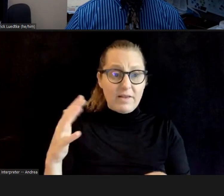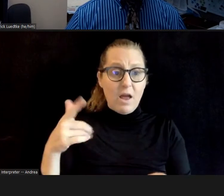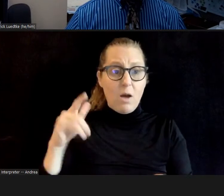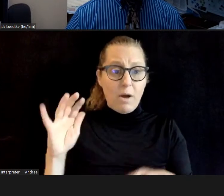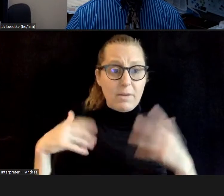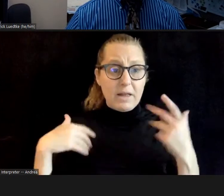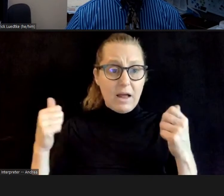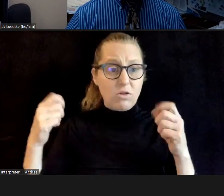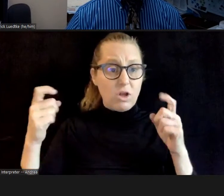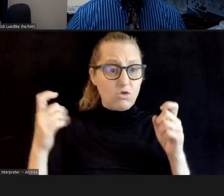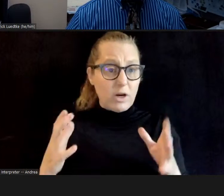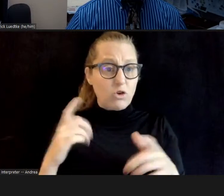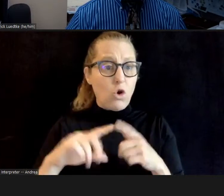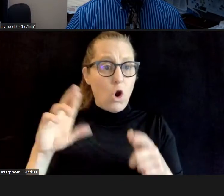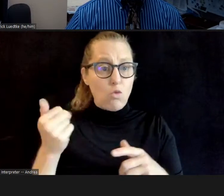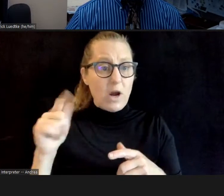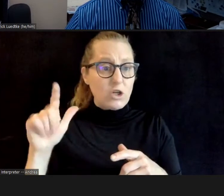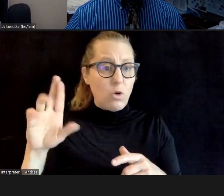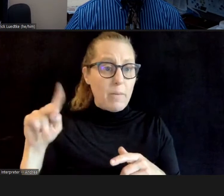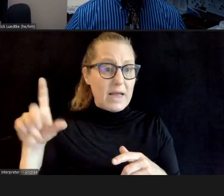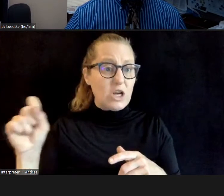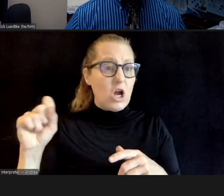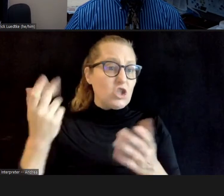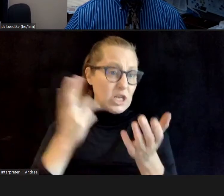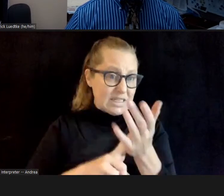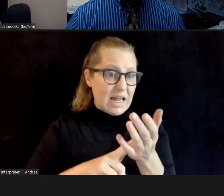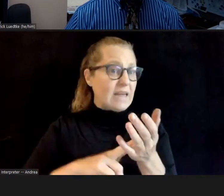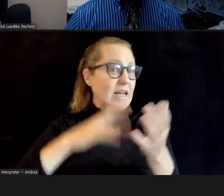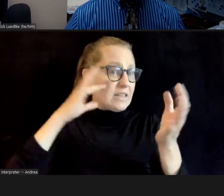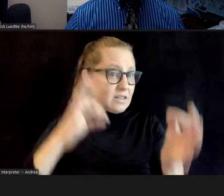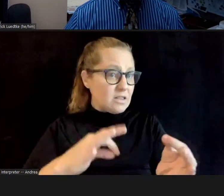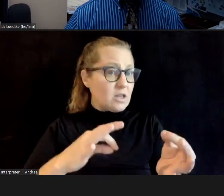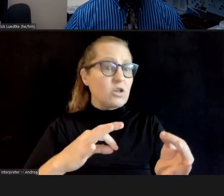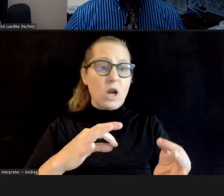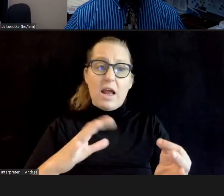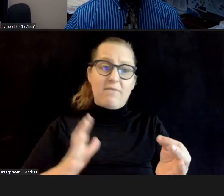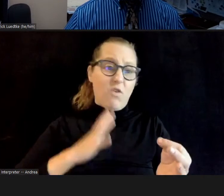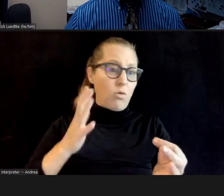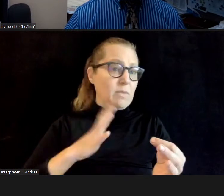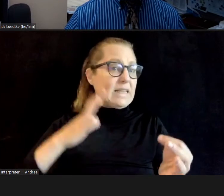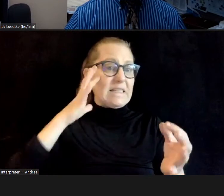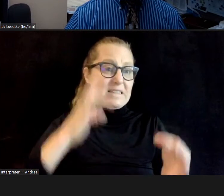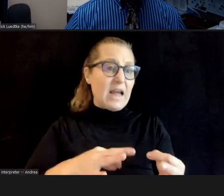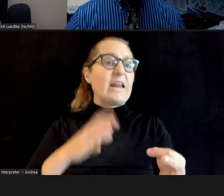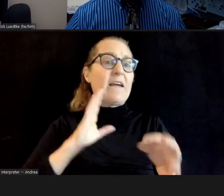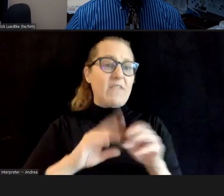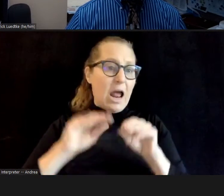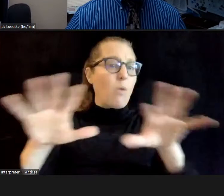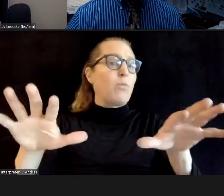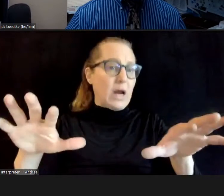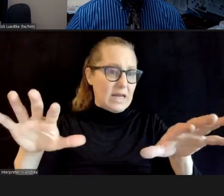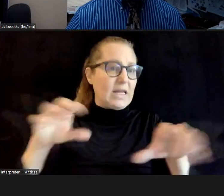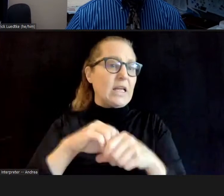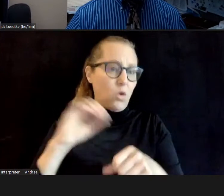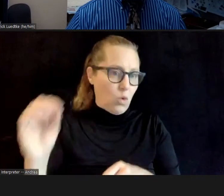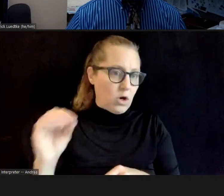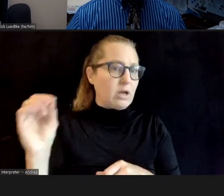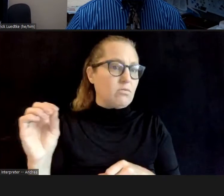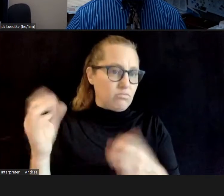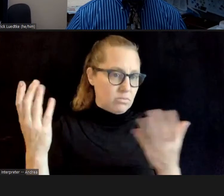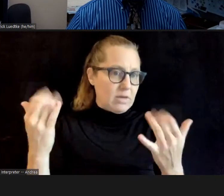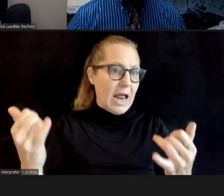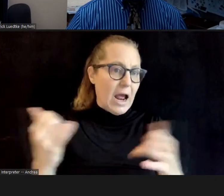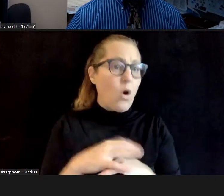signed a determination formally declaring a monkeypox outbreak in Oregon, and that the cost of administration